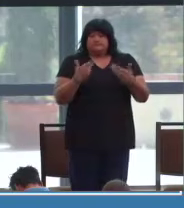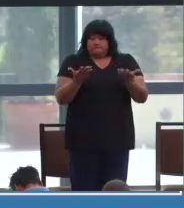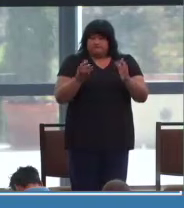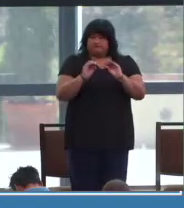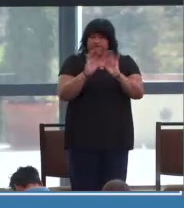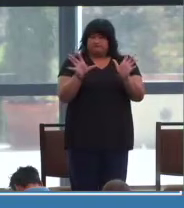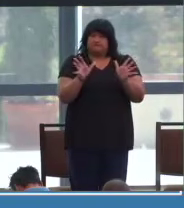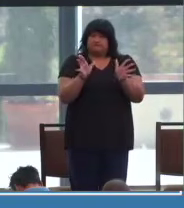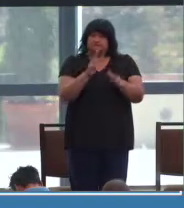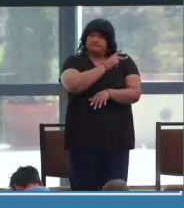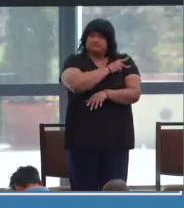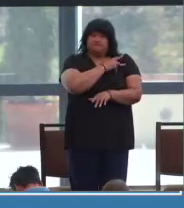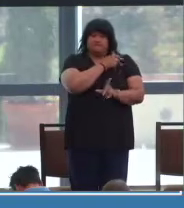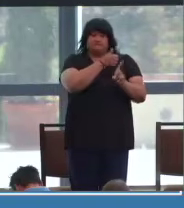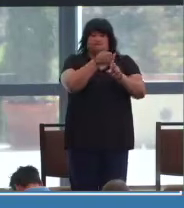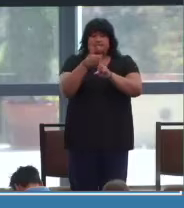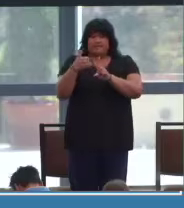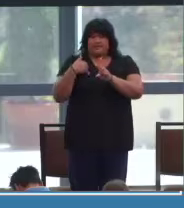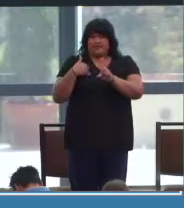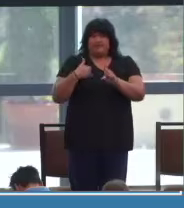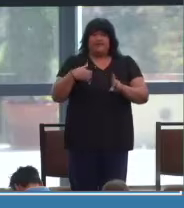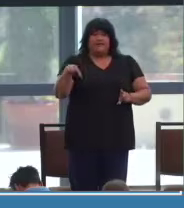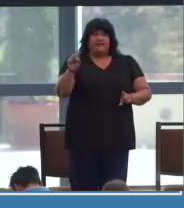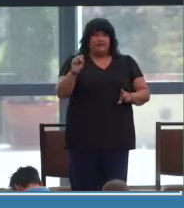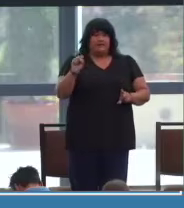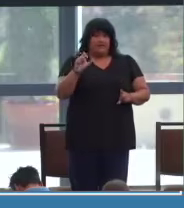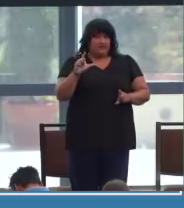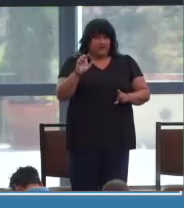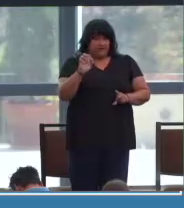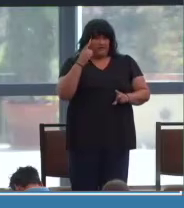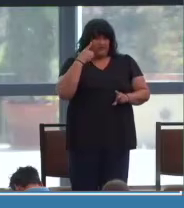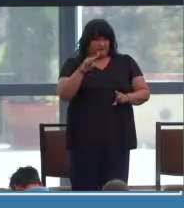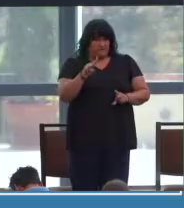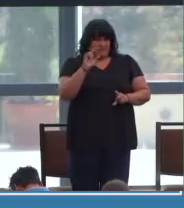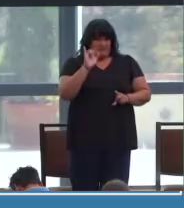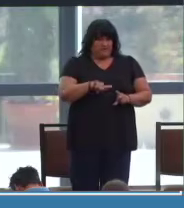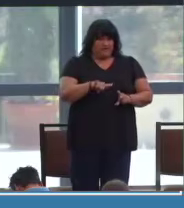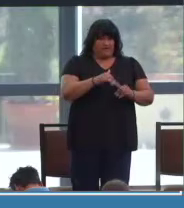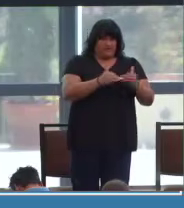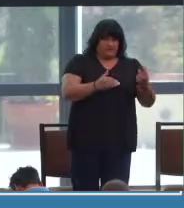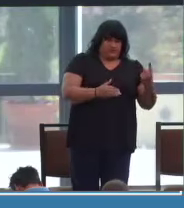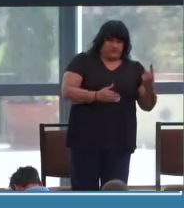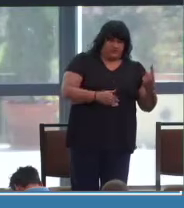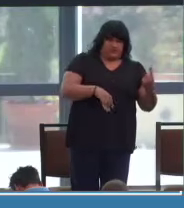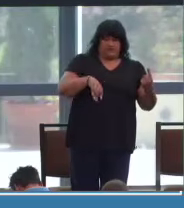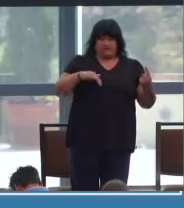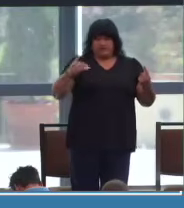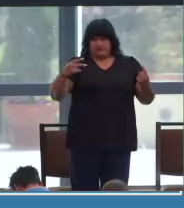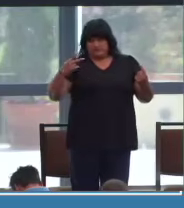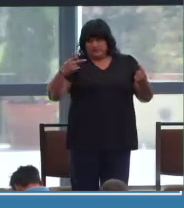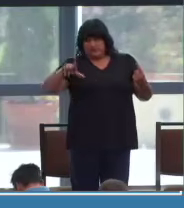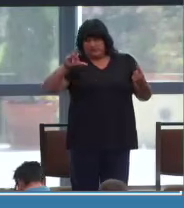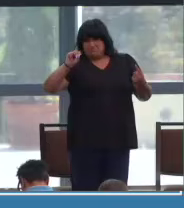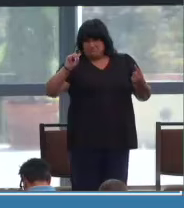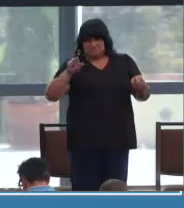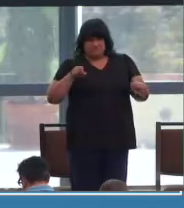Obviously, patients that have SLE for phase 1 or lupus nephritis for phase 2 study.